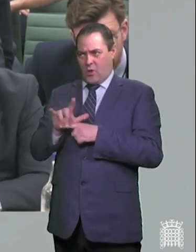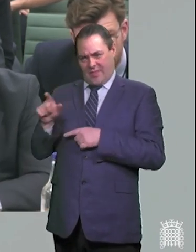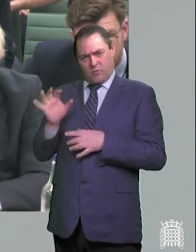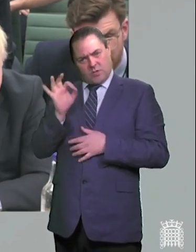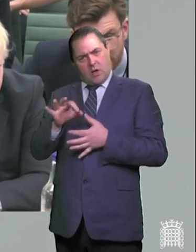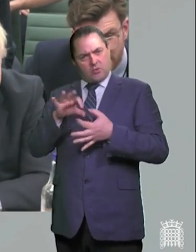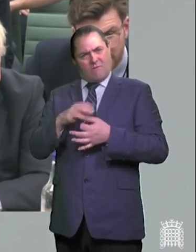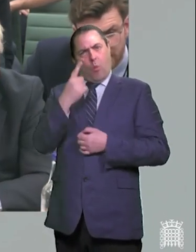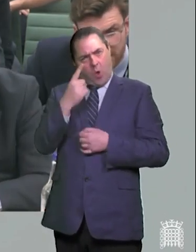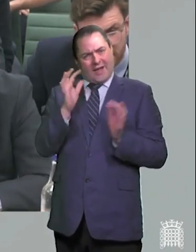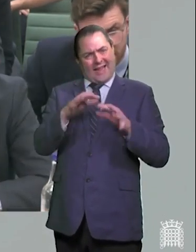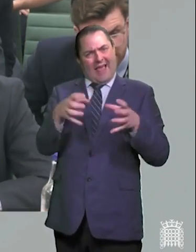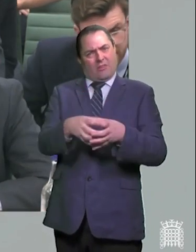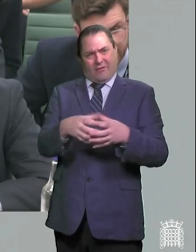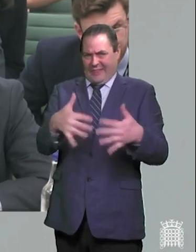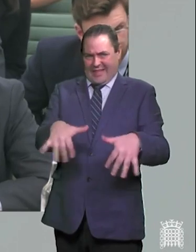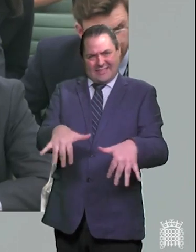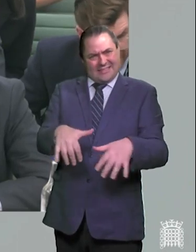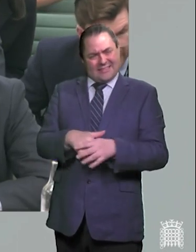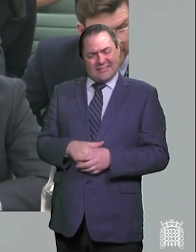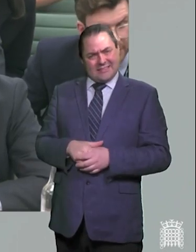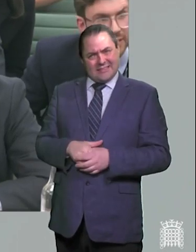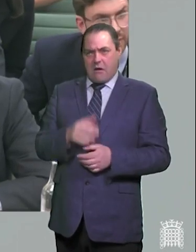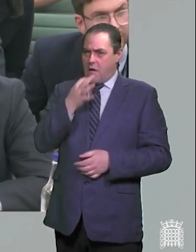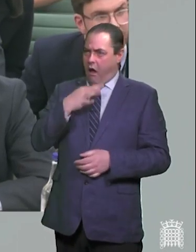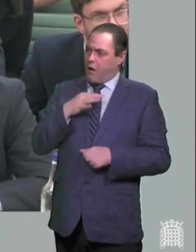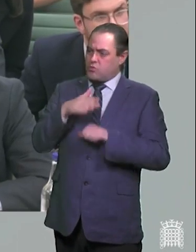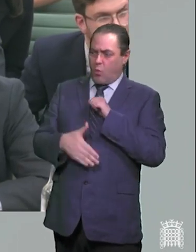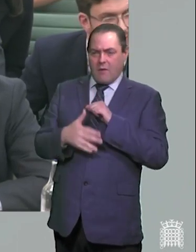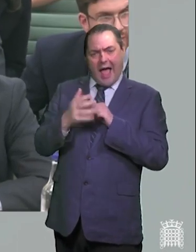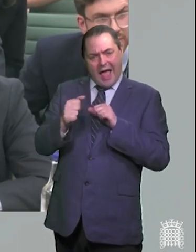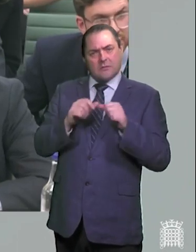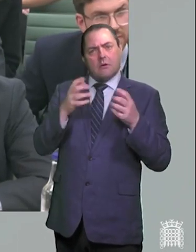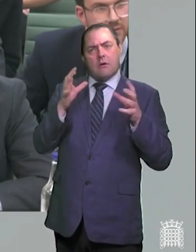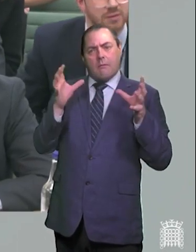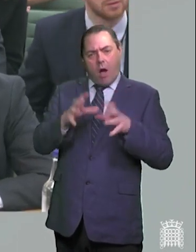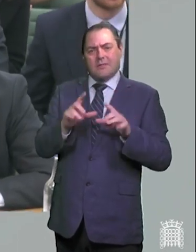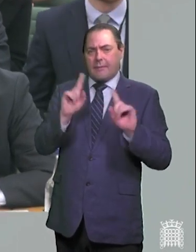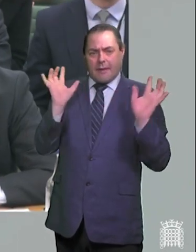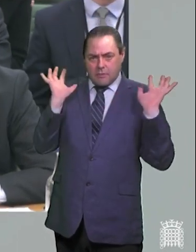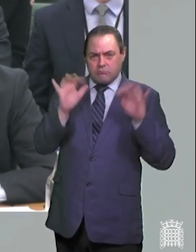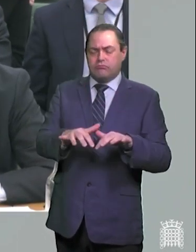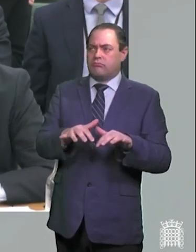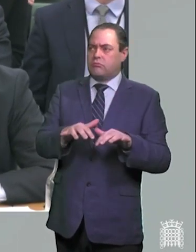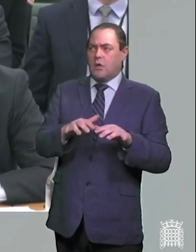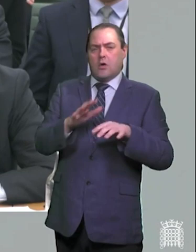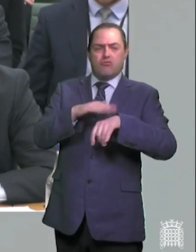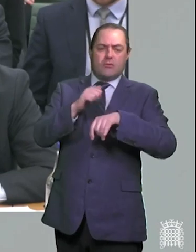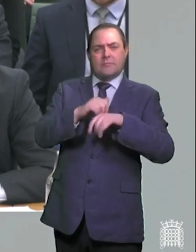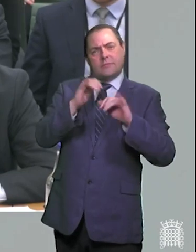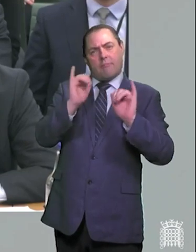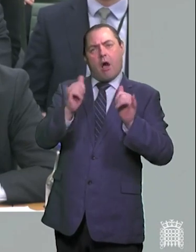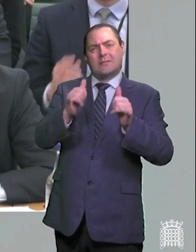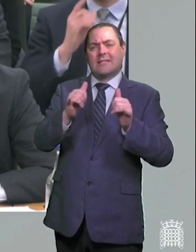was, everybody saw it. He was asking about, he said, was there a party in which loads of people came to a Christmas party in